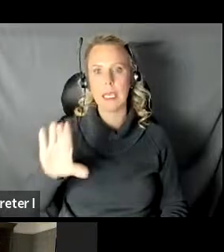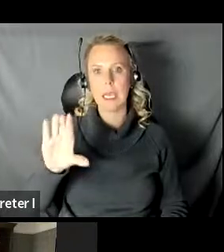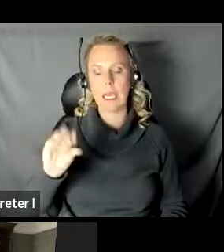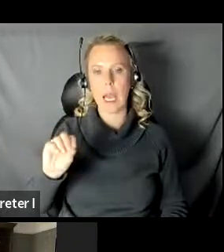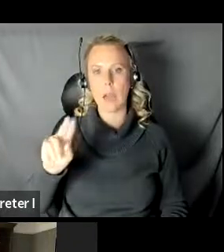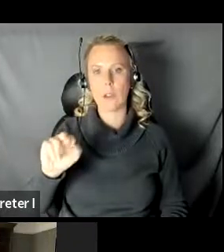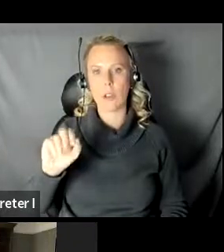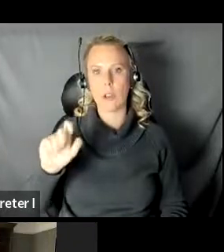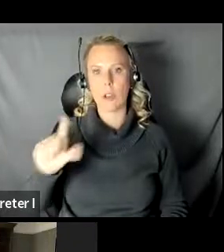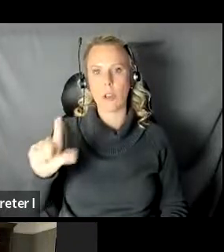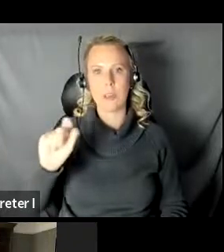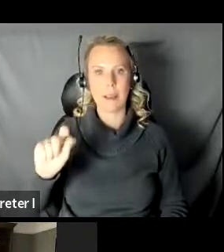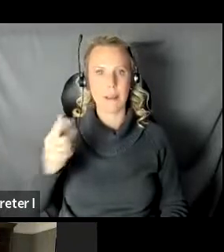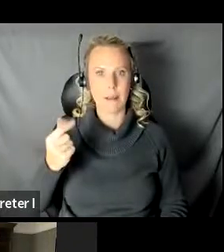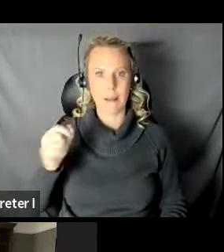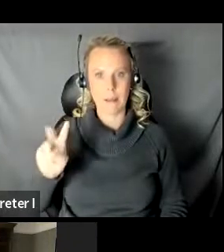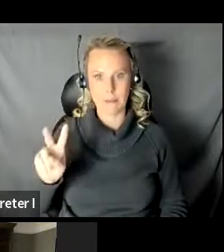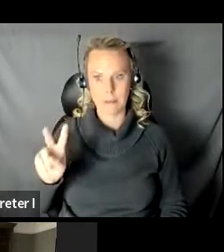www.dccouncil.gov.